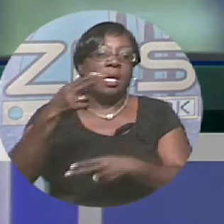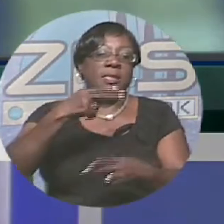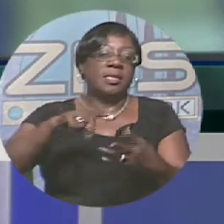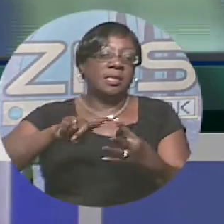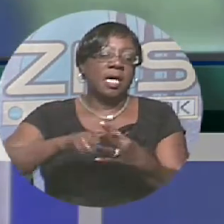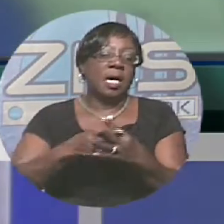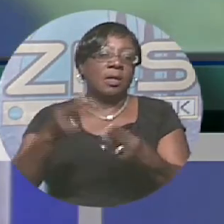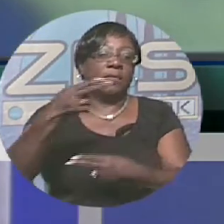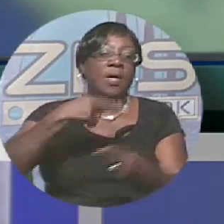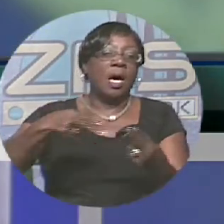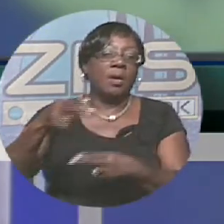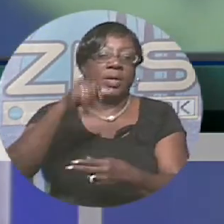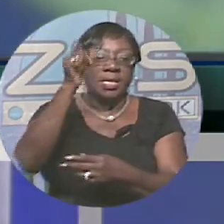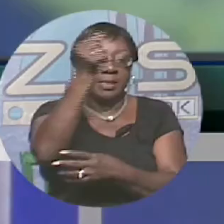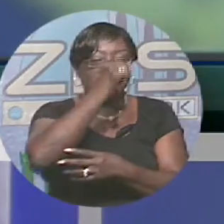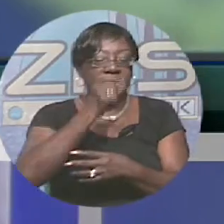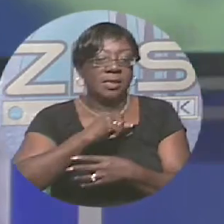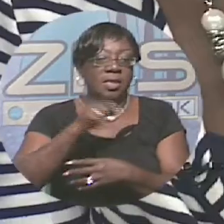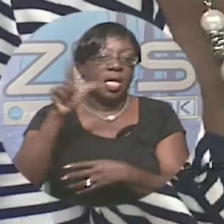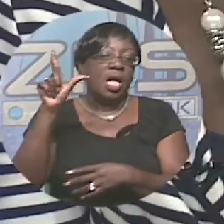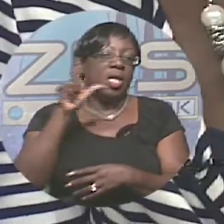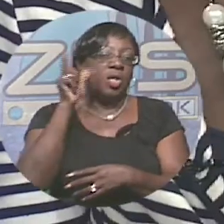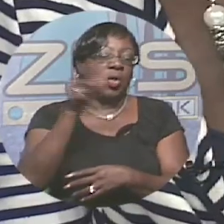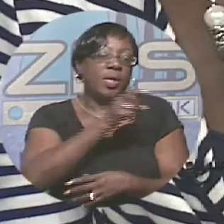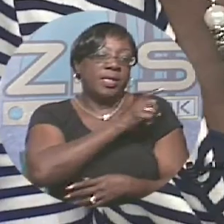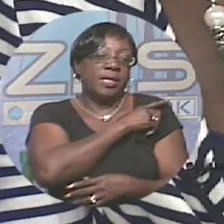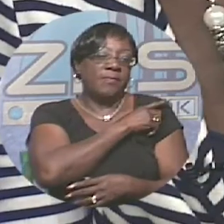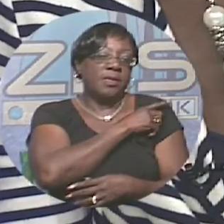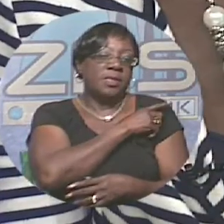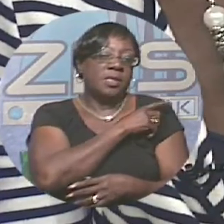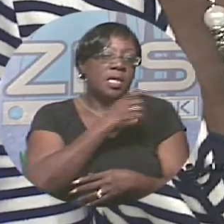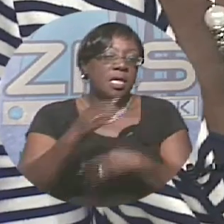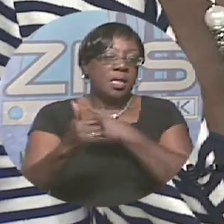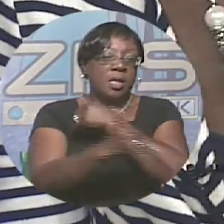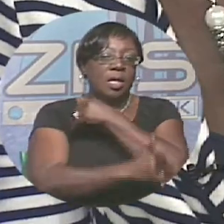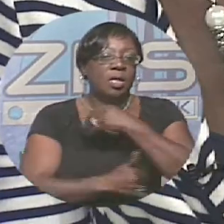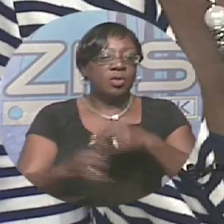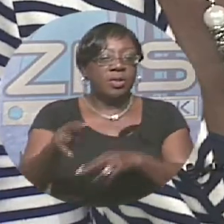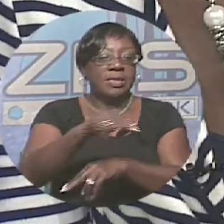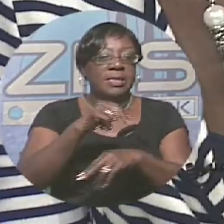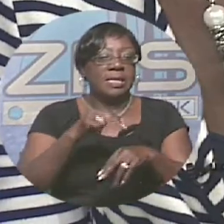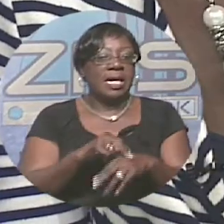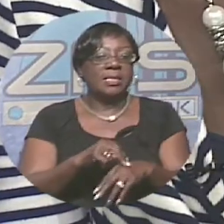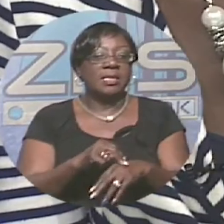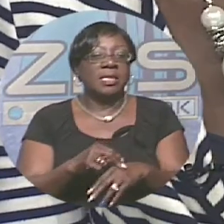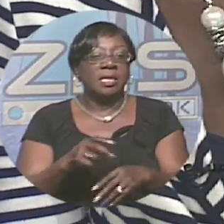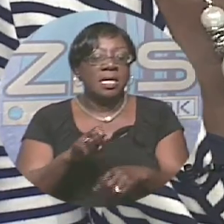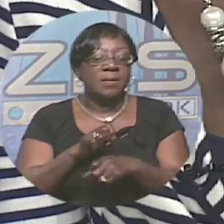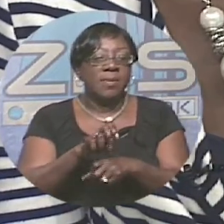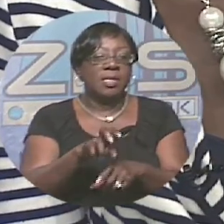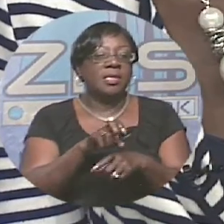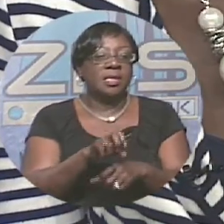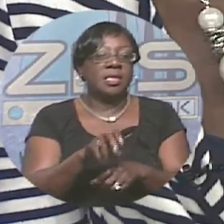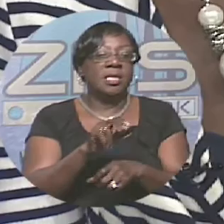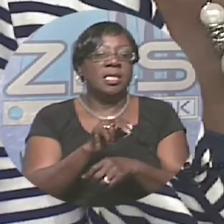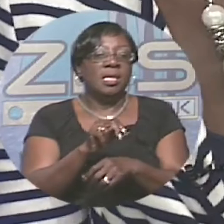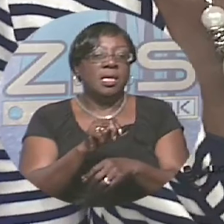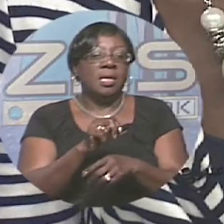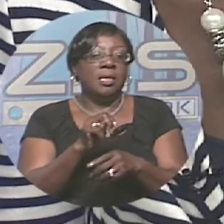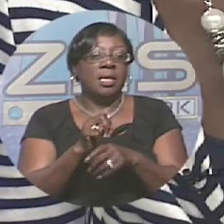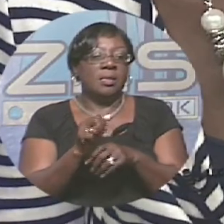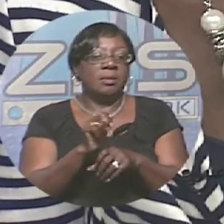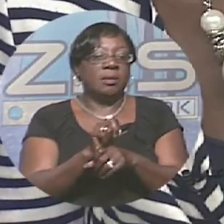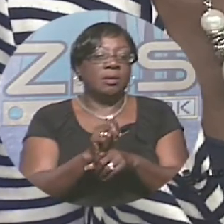Good evening, everyone. I'm LaDawn Davis. Topping the news tonight, the country's National Emergency Management Agency also launched its official week